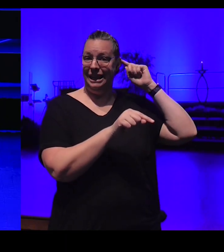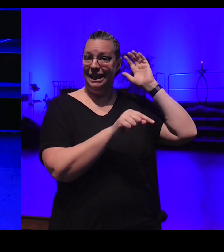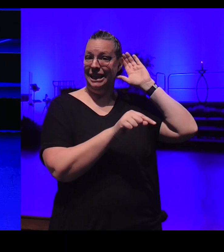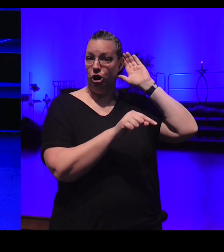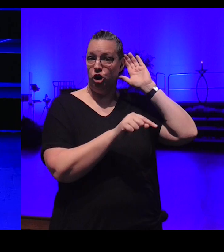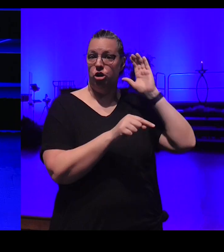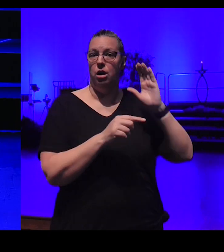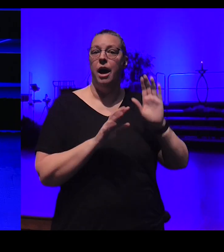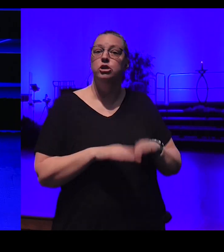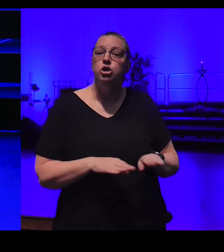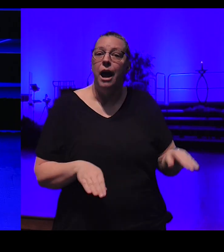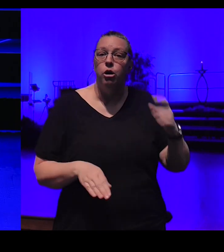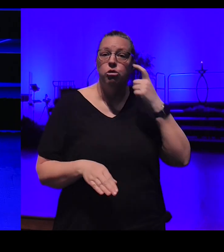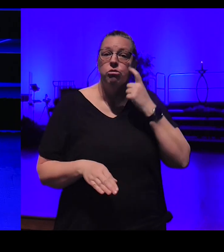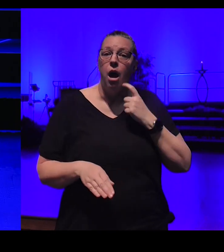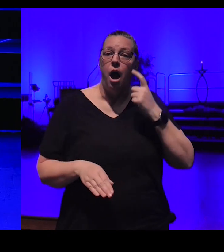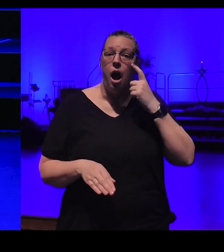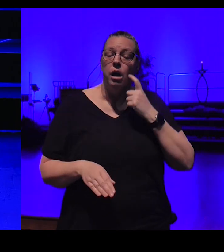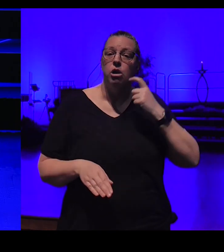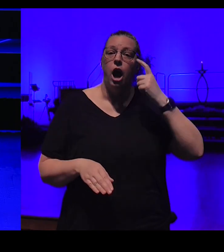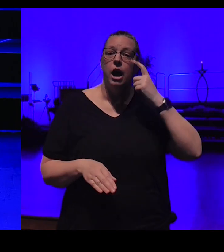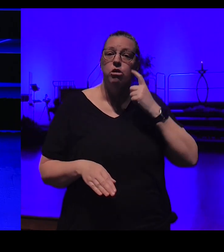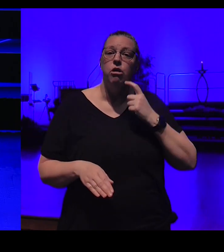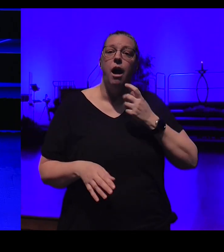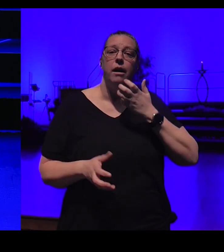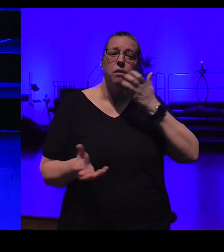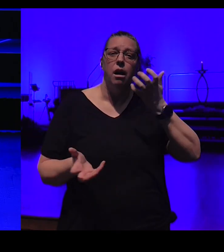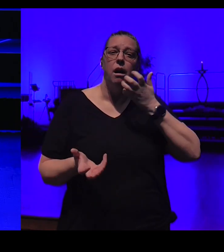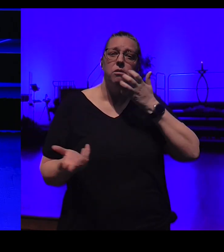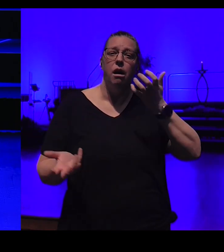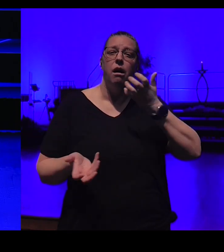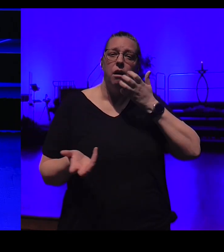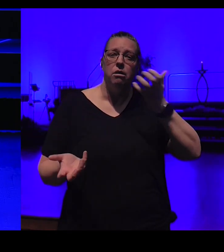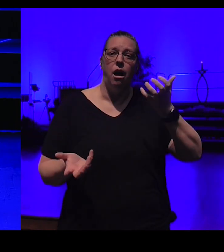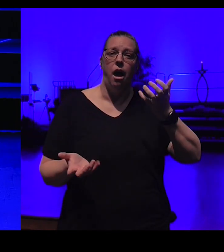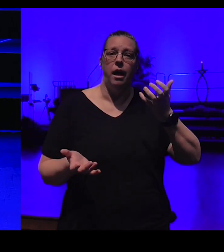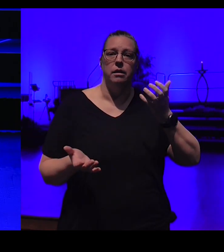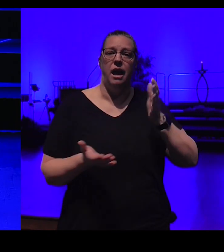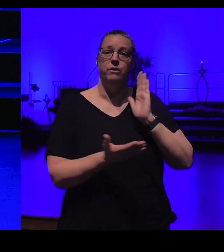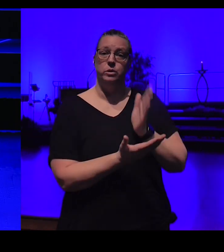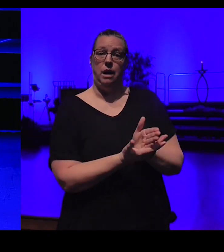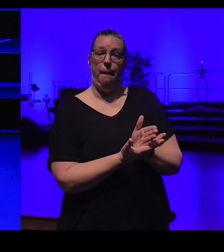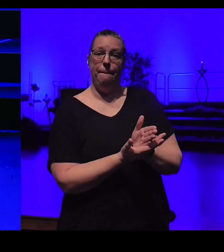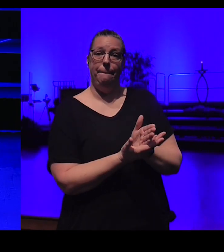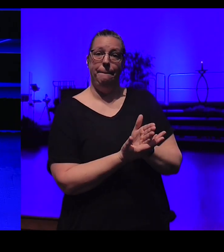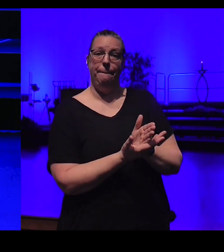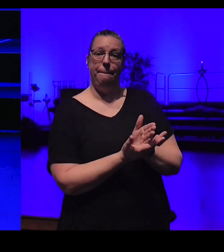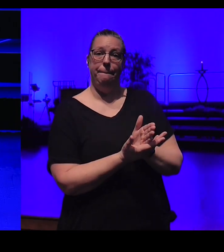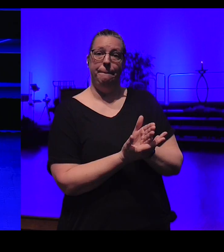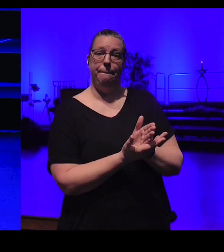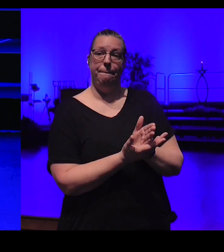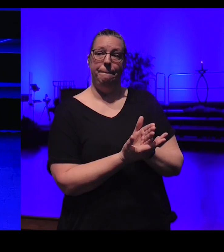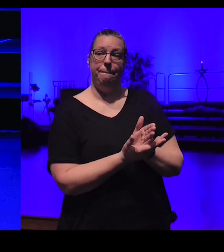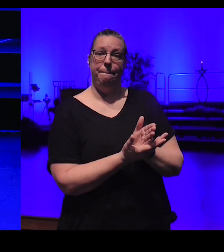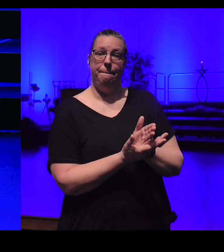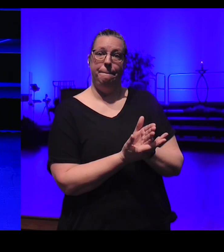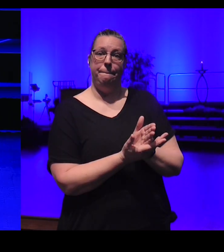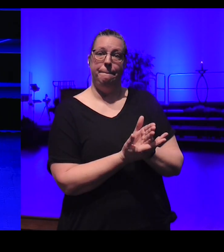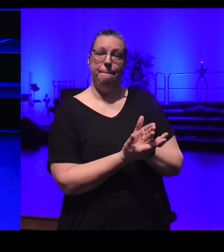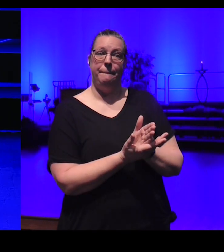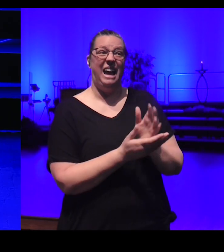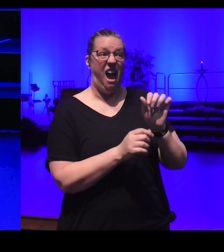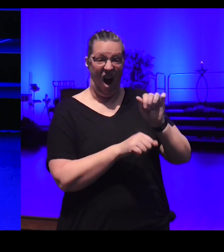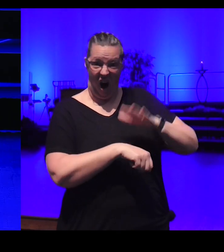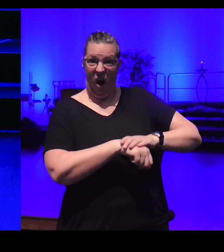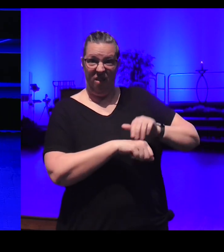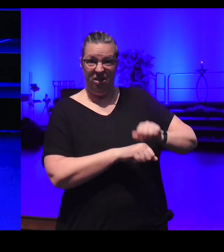a child. And he says we stop, and if we stop, even in our approach on the